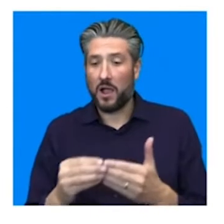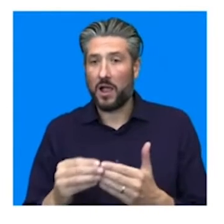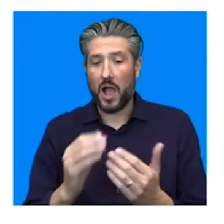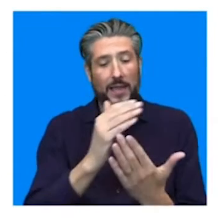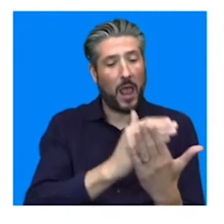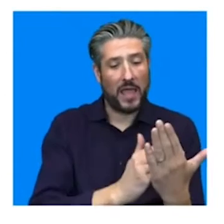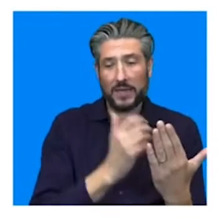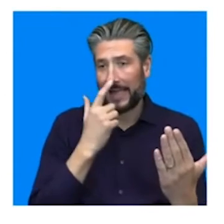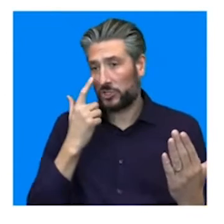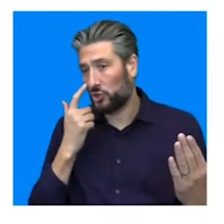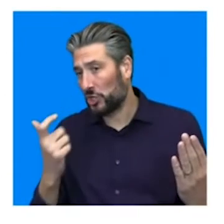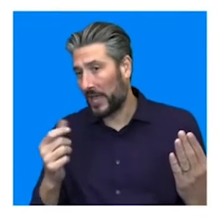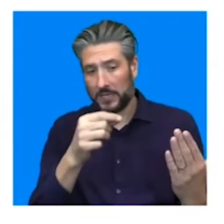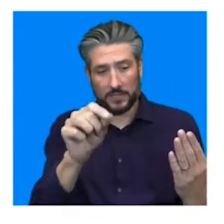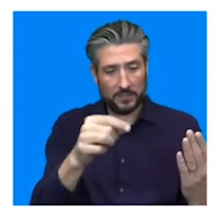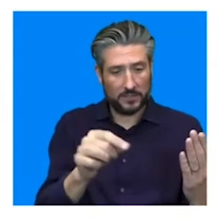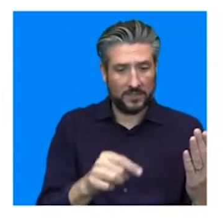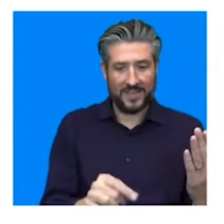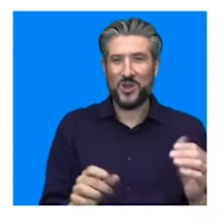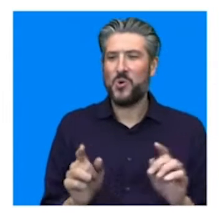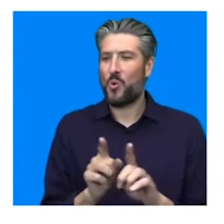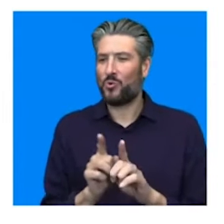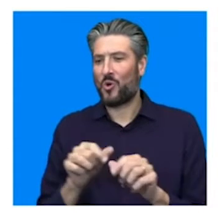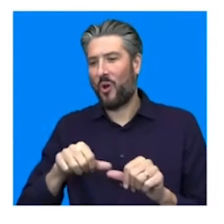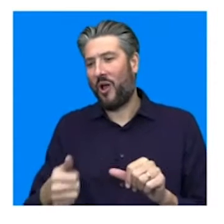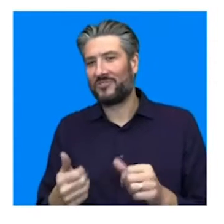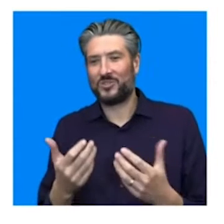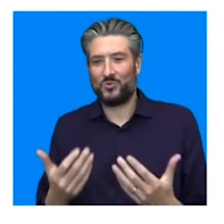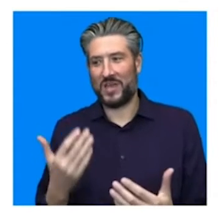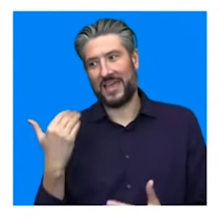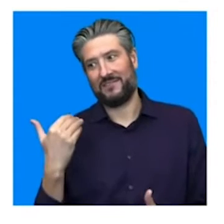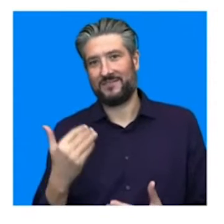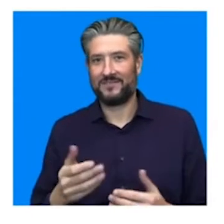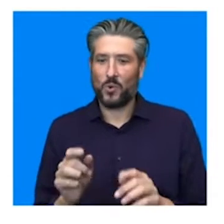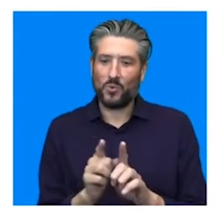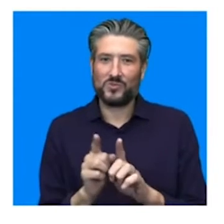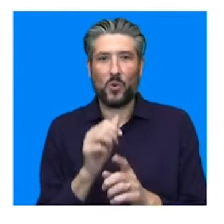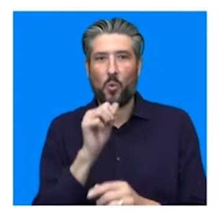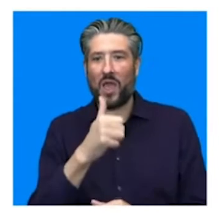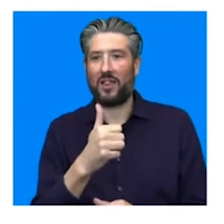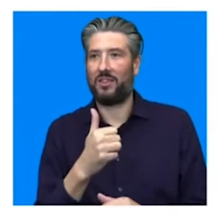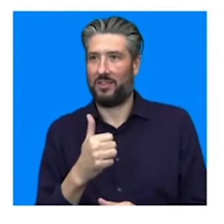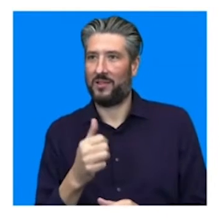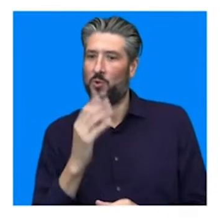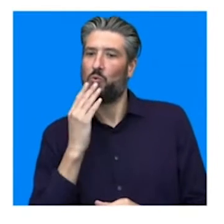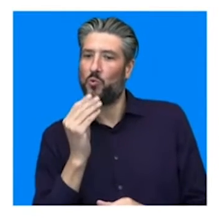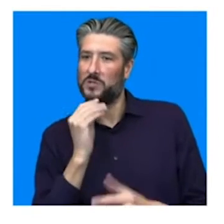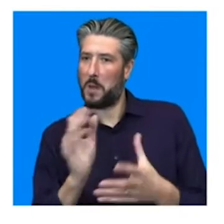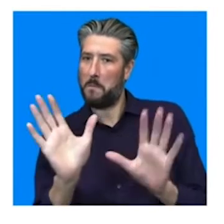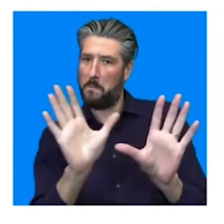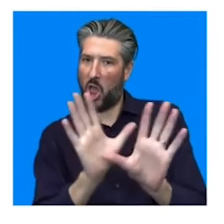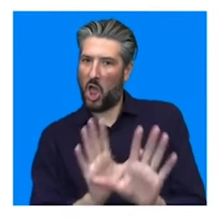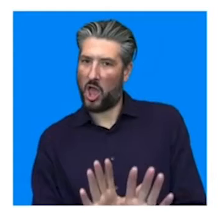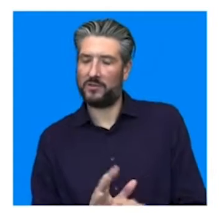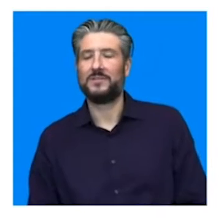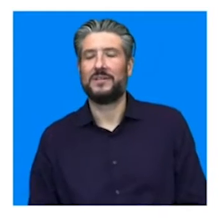hopefully after today, you'll be thinking, wow, we should really use Gaussian blurring for this. I'm going to guess that as of current